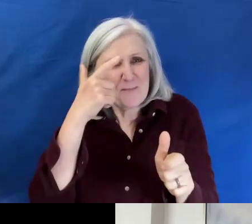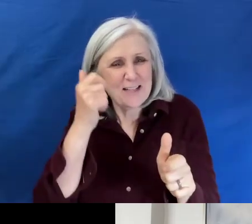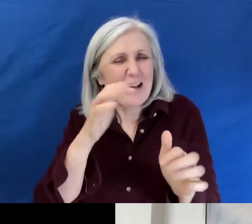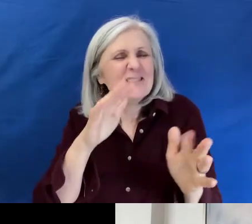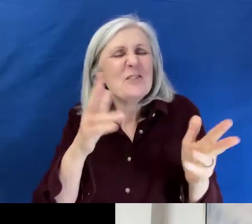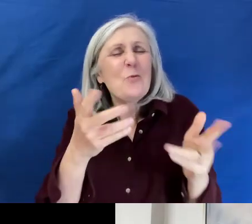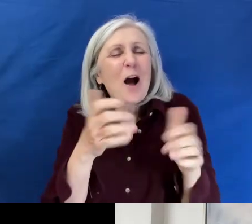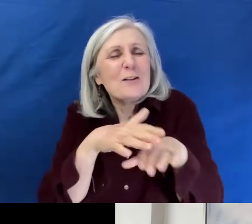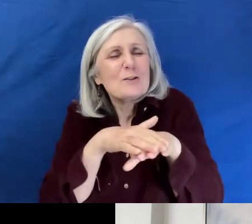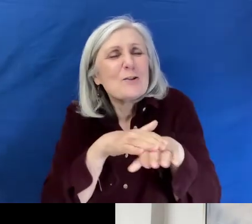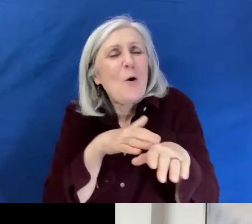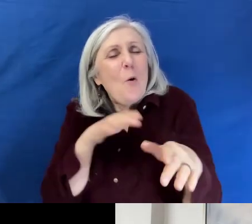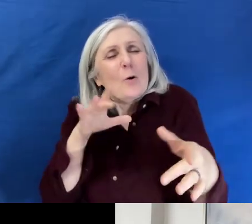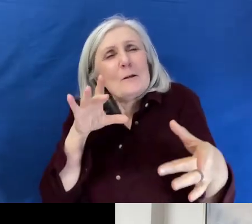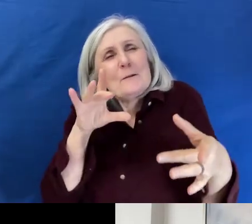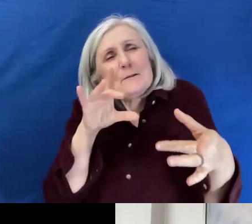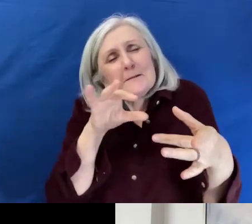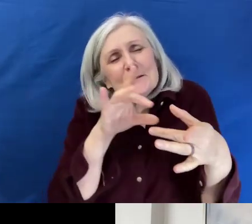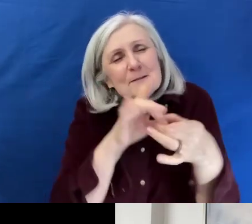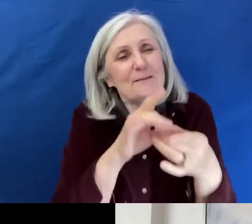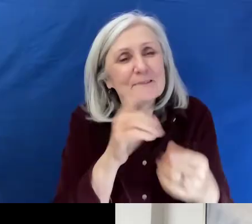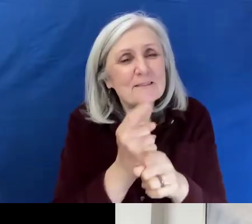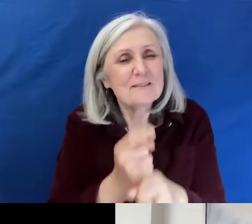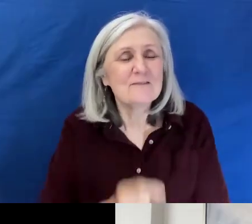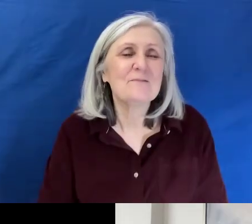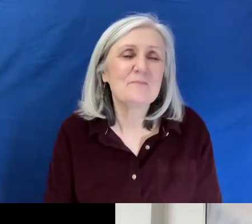burn sort of thing. Definitely, you want to go